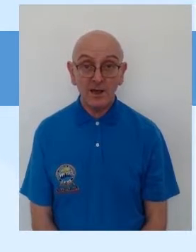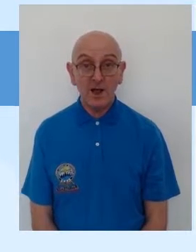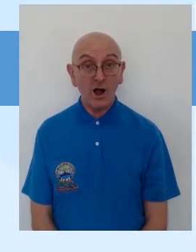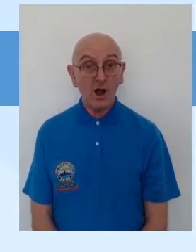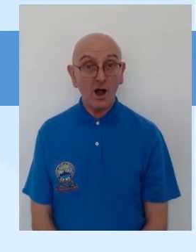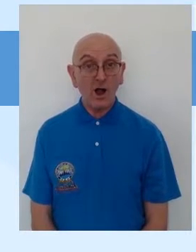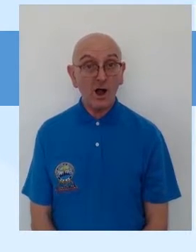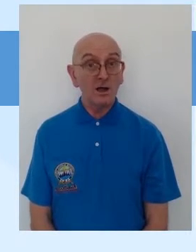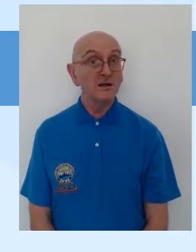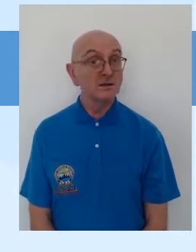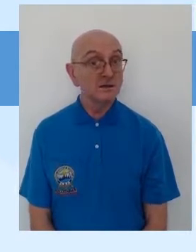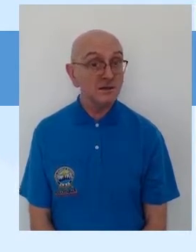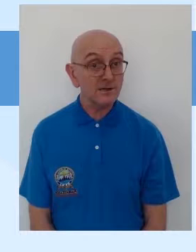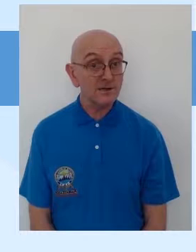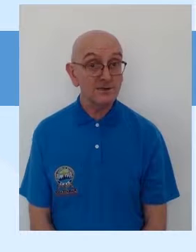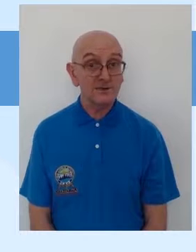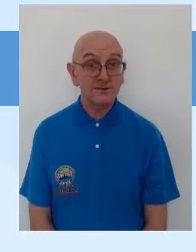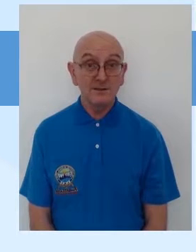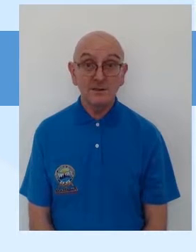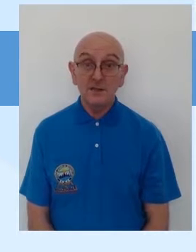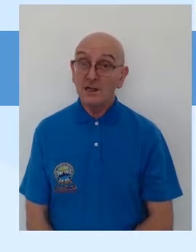L. O.